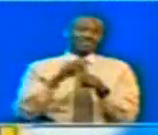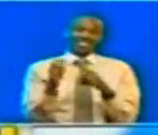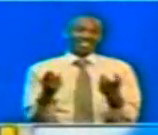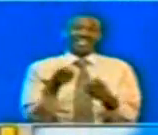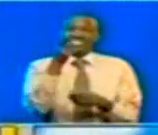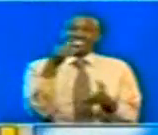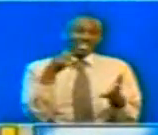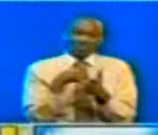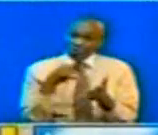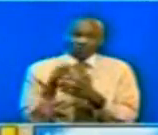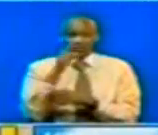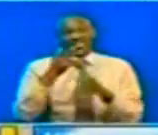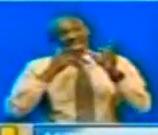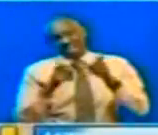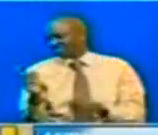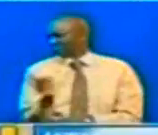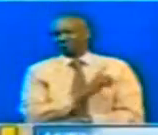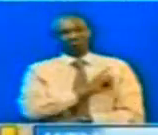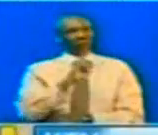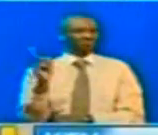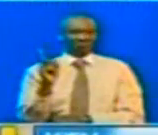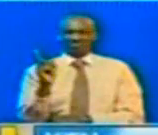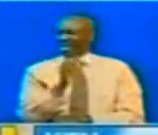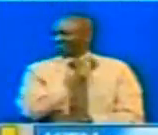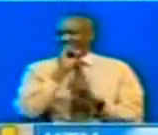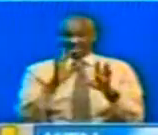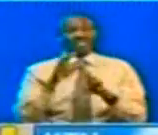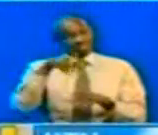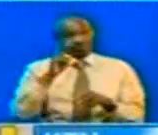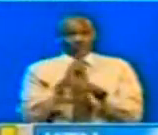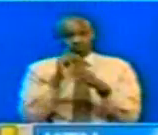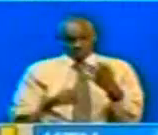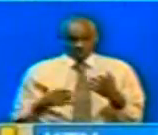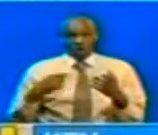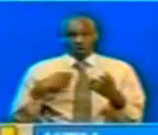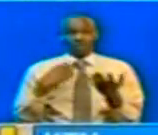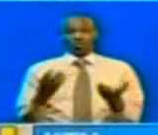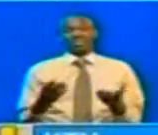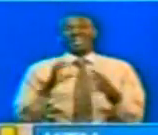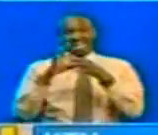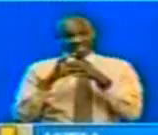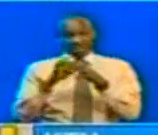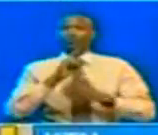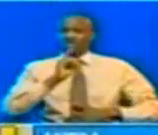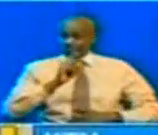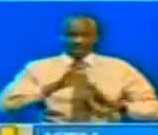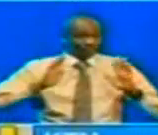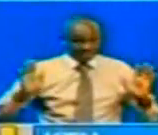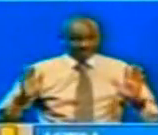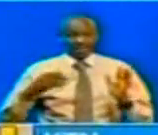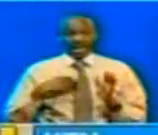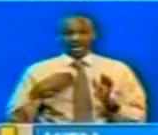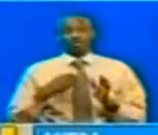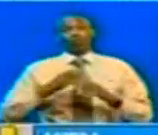not involve the use of arms or ammunition at all. What it does, it inculcates a culture of discipline